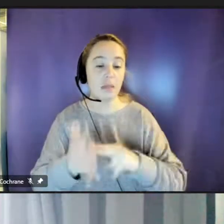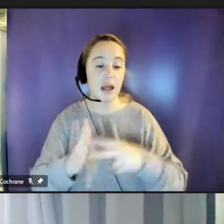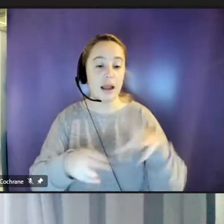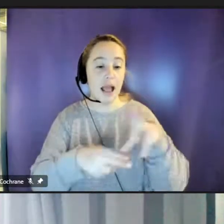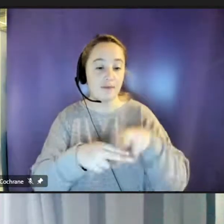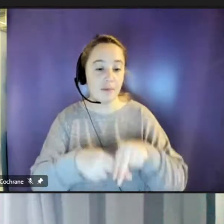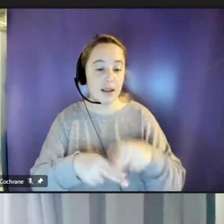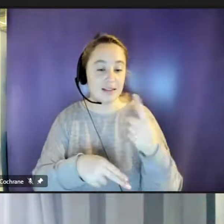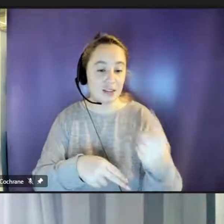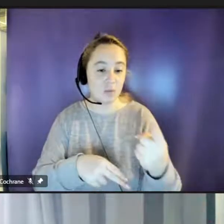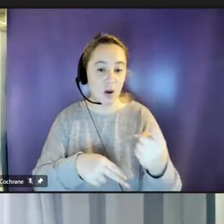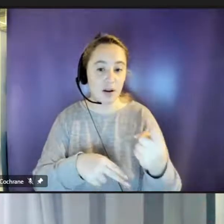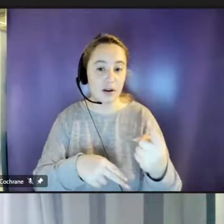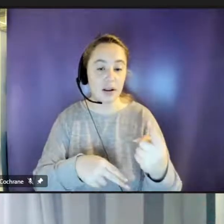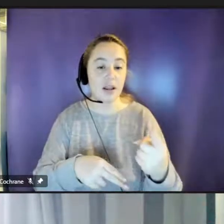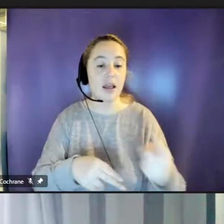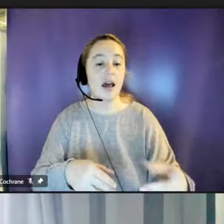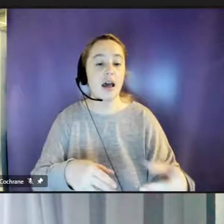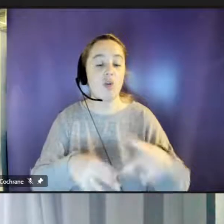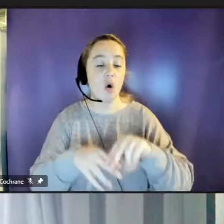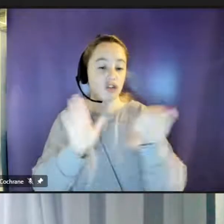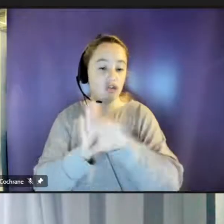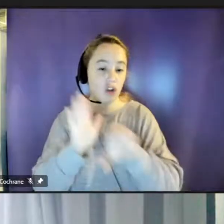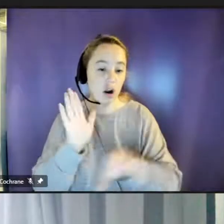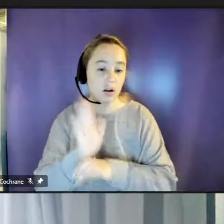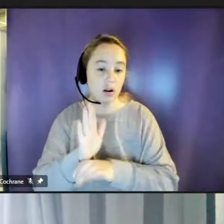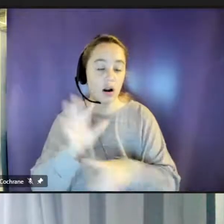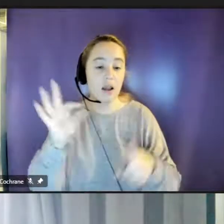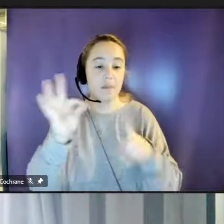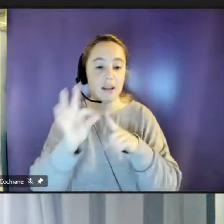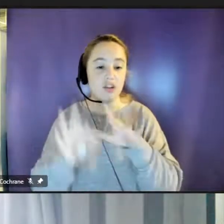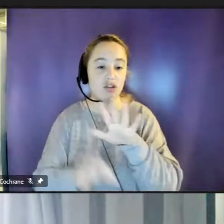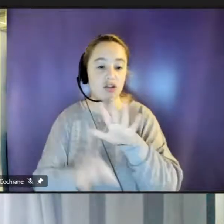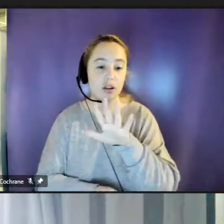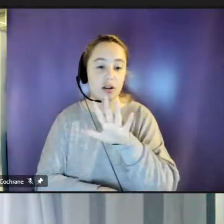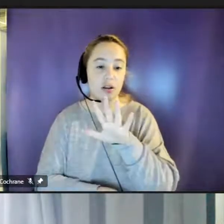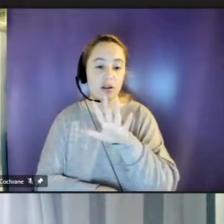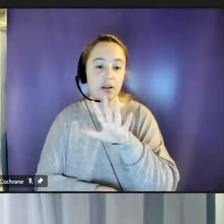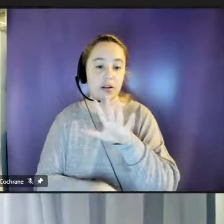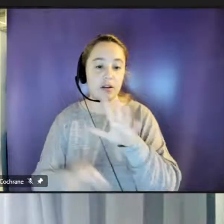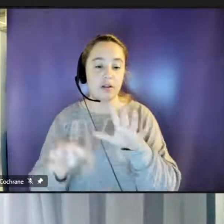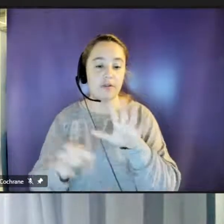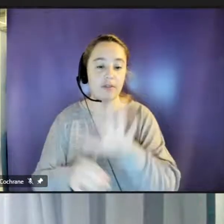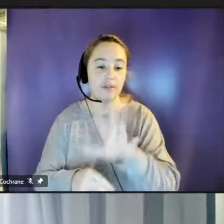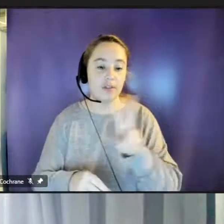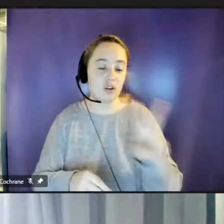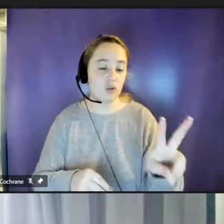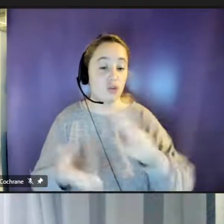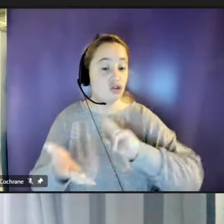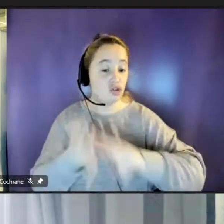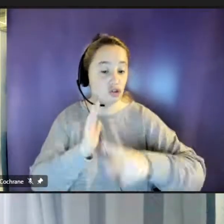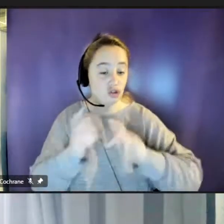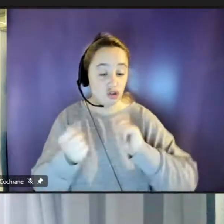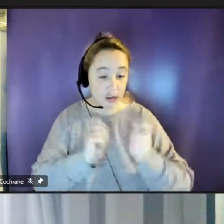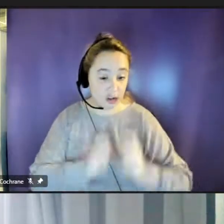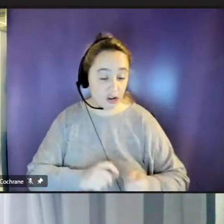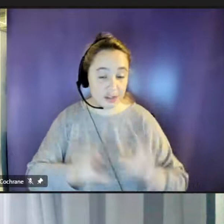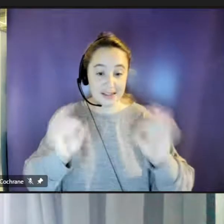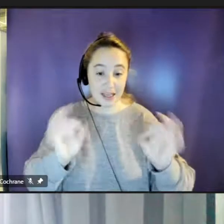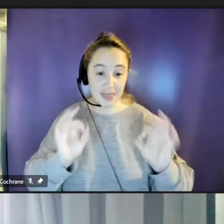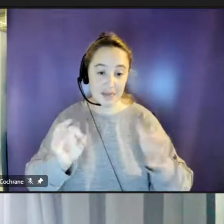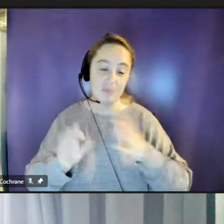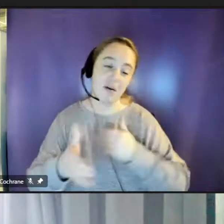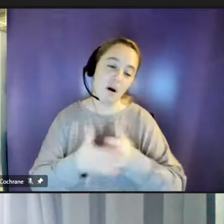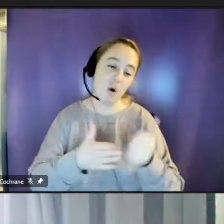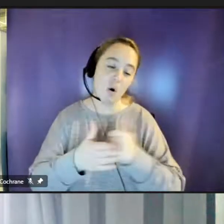the Internal Audit Charter, and that starts on page 52. There are no changes to that, but just for ease of reference, we always include